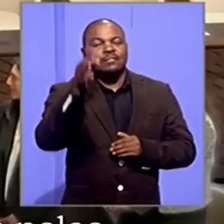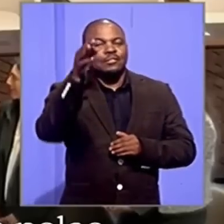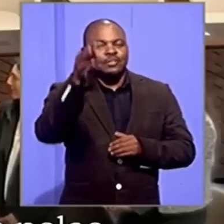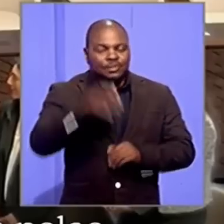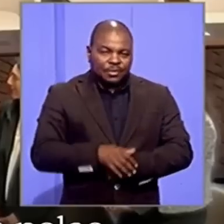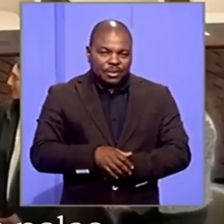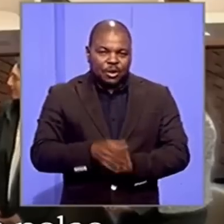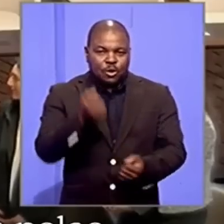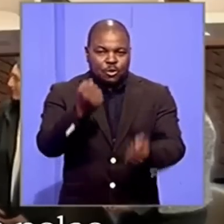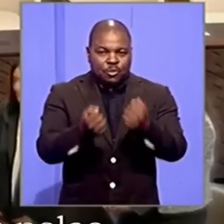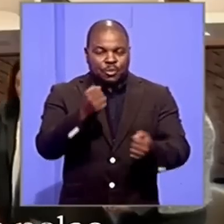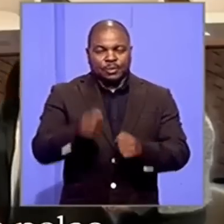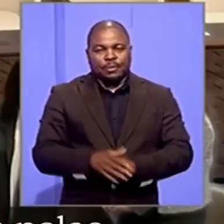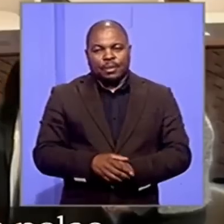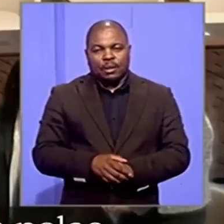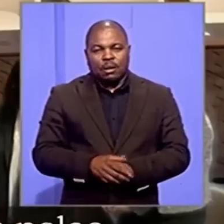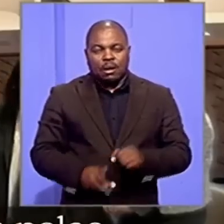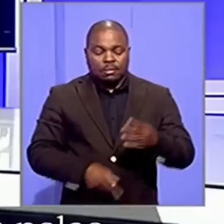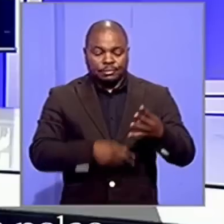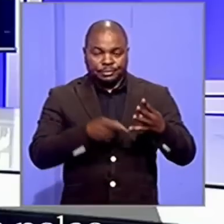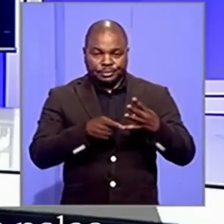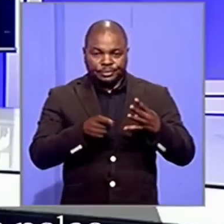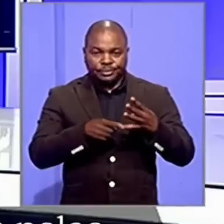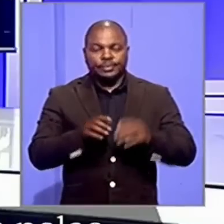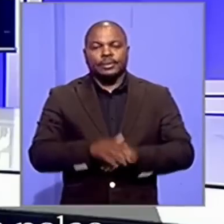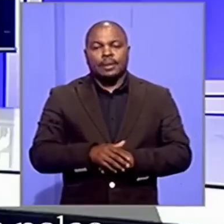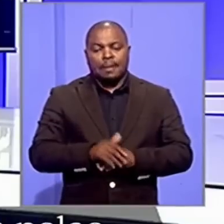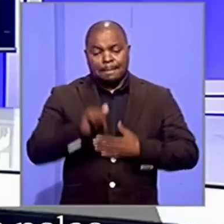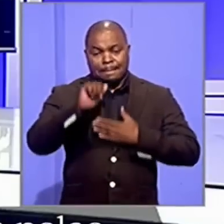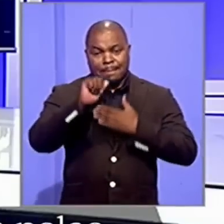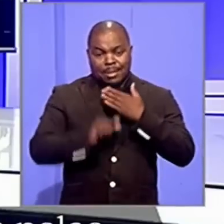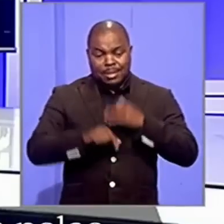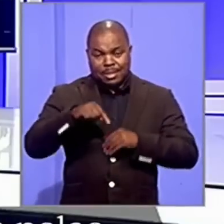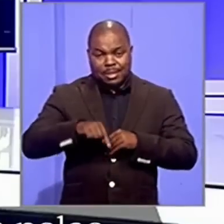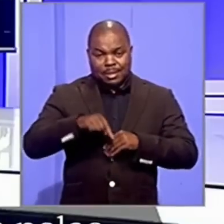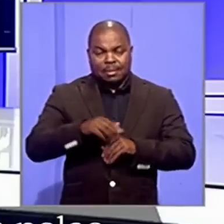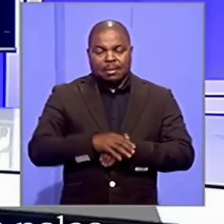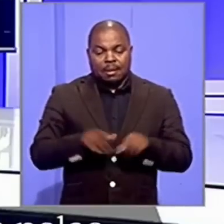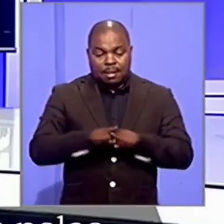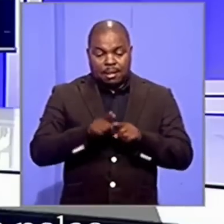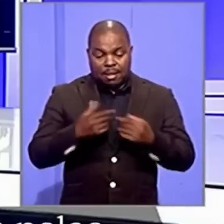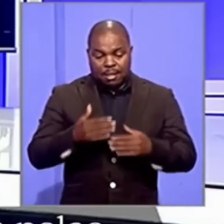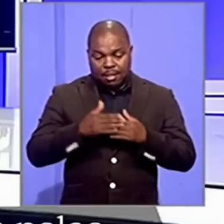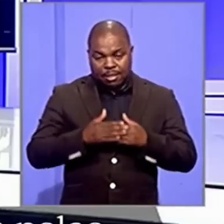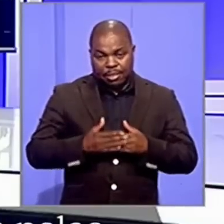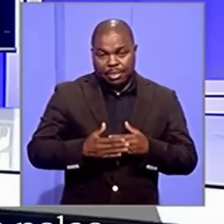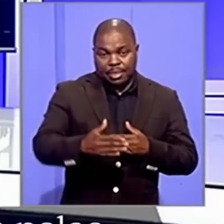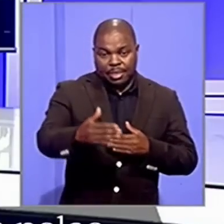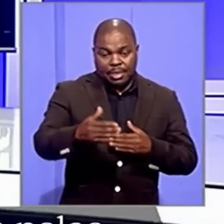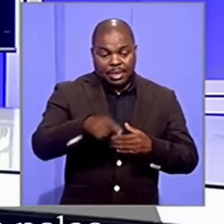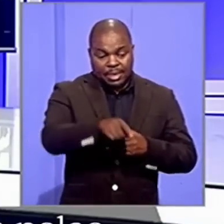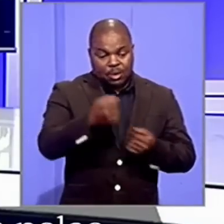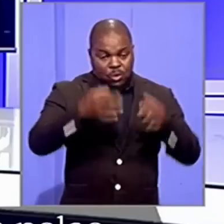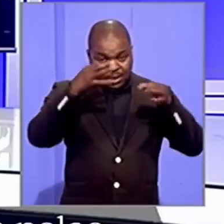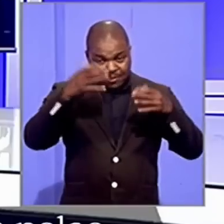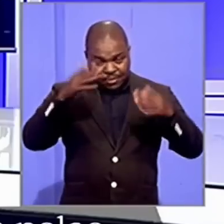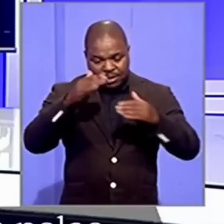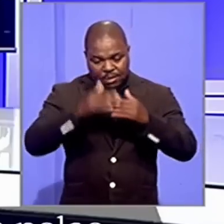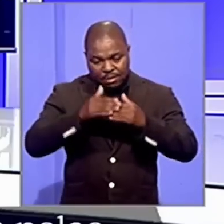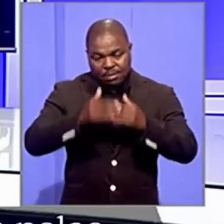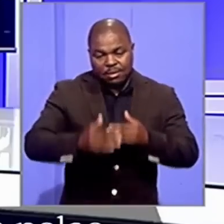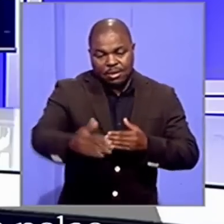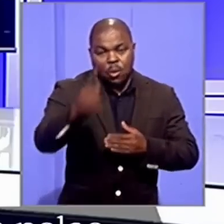koswa. Ntlha e nngwe ke hore kgwedi ena ho tloha jwale ka mora sephetho ka mora